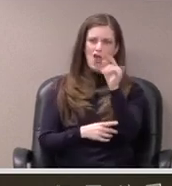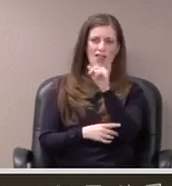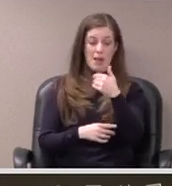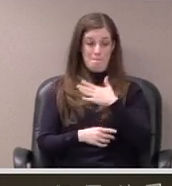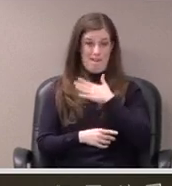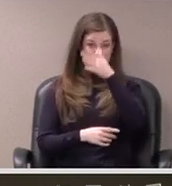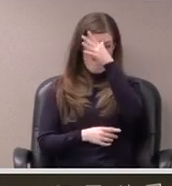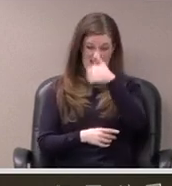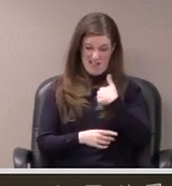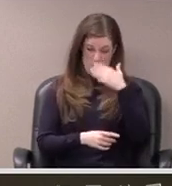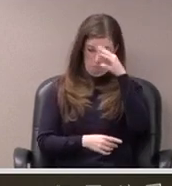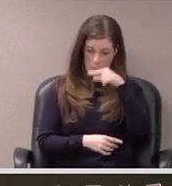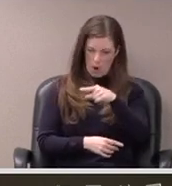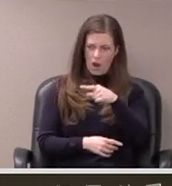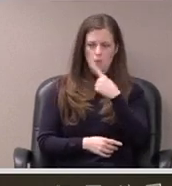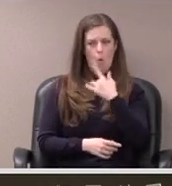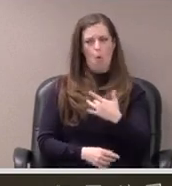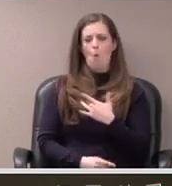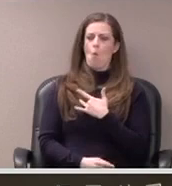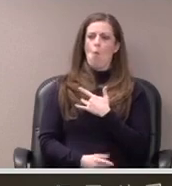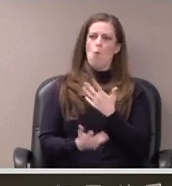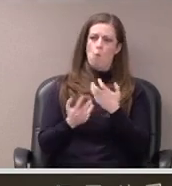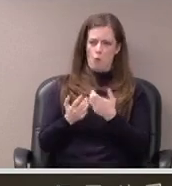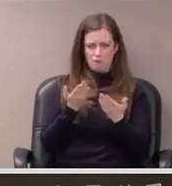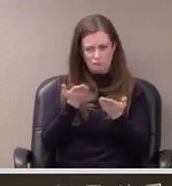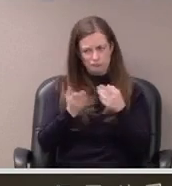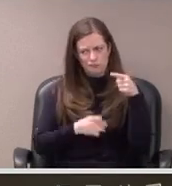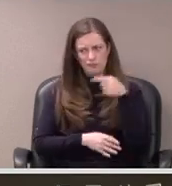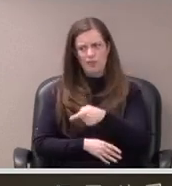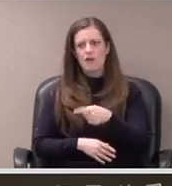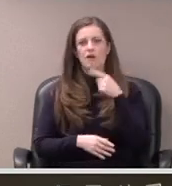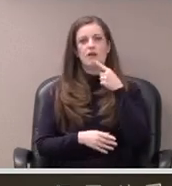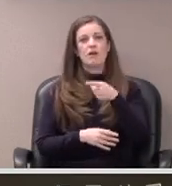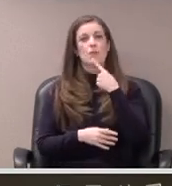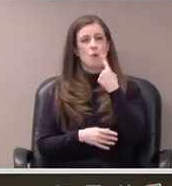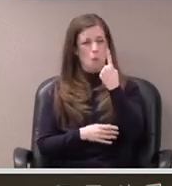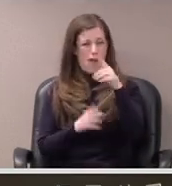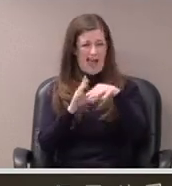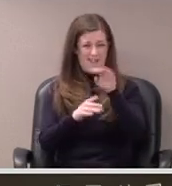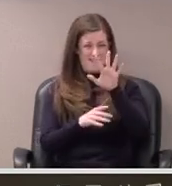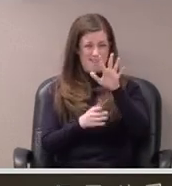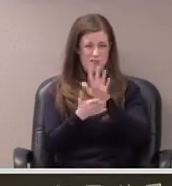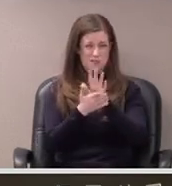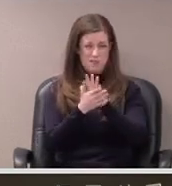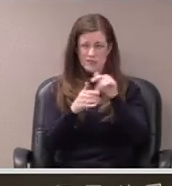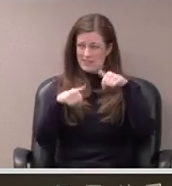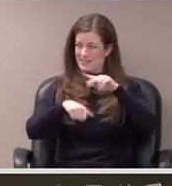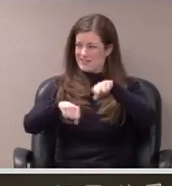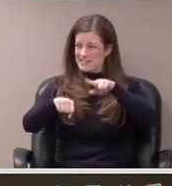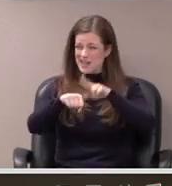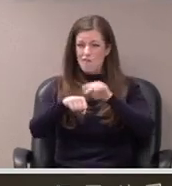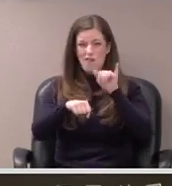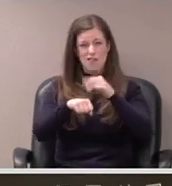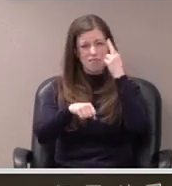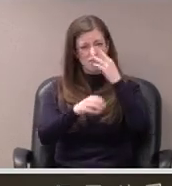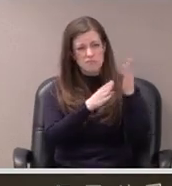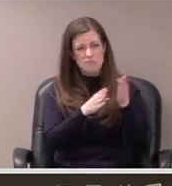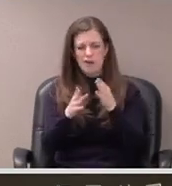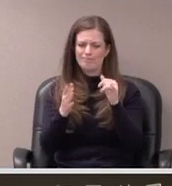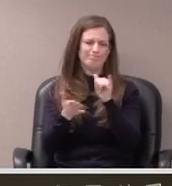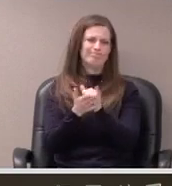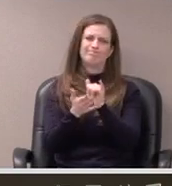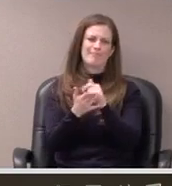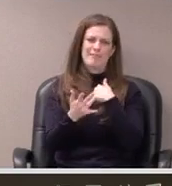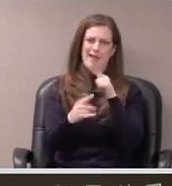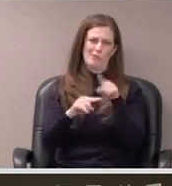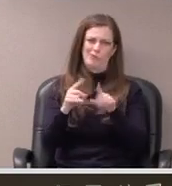I really wanted to serve that purpose. We're one of five schools in the nation serving this mission and this purpose. There is no way that I could not be a part